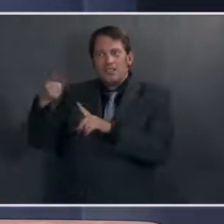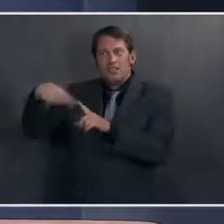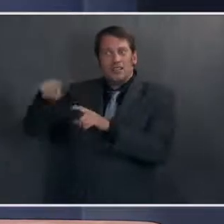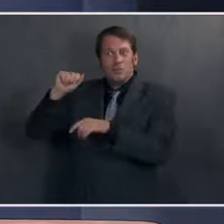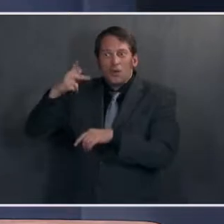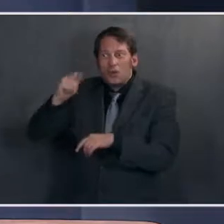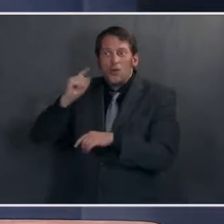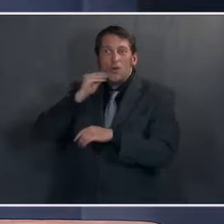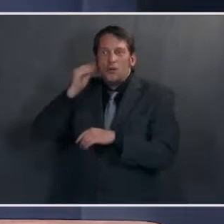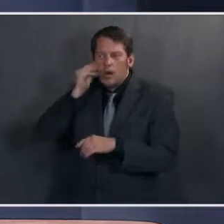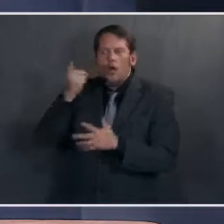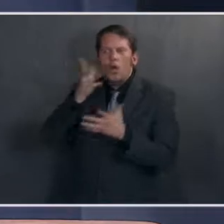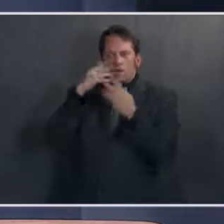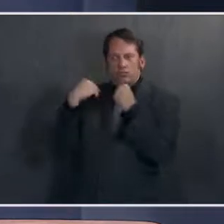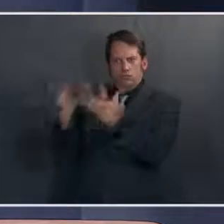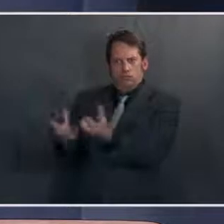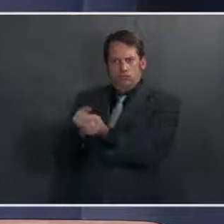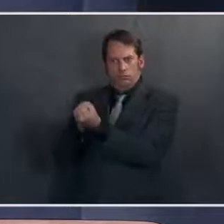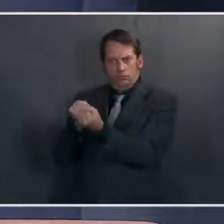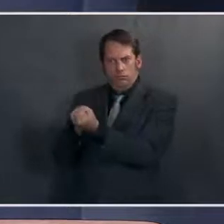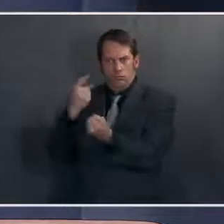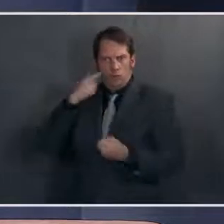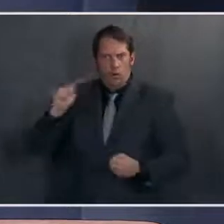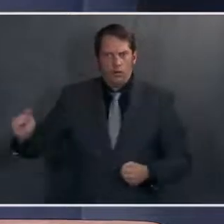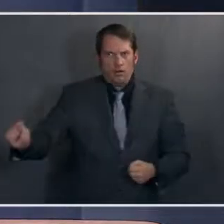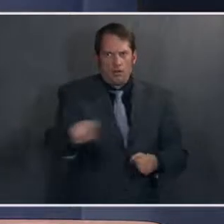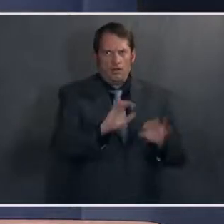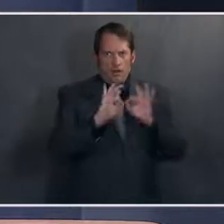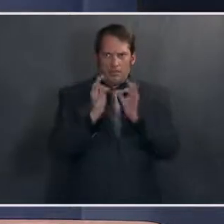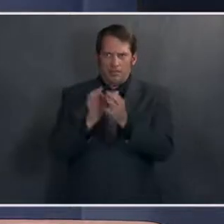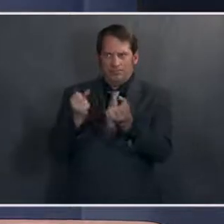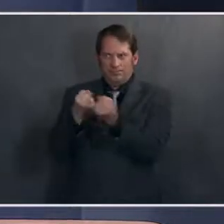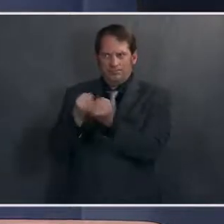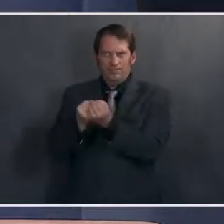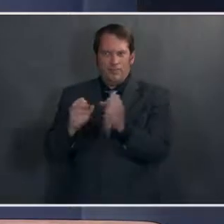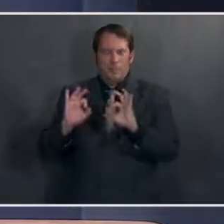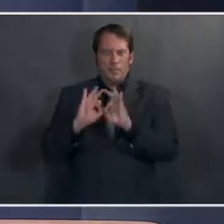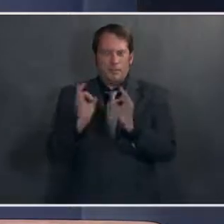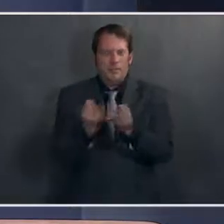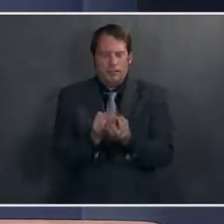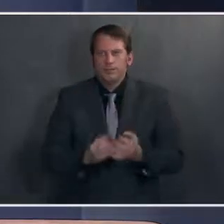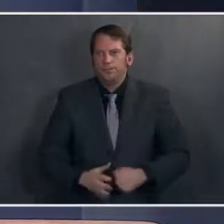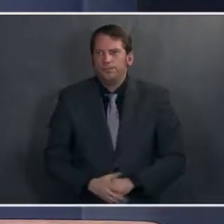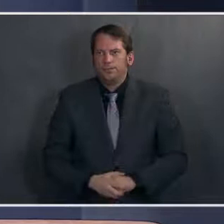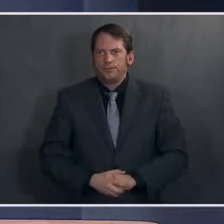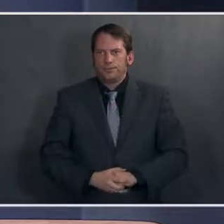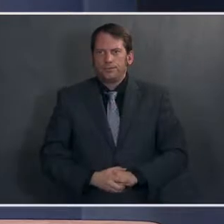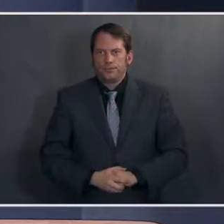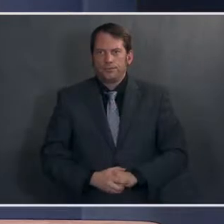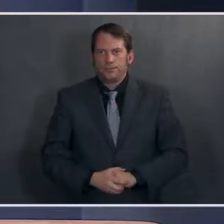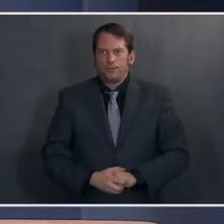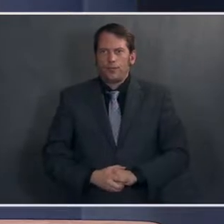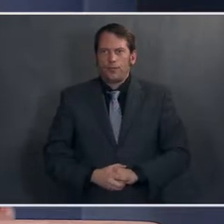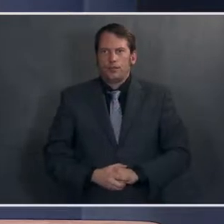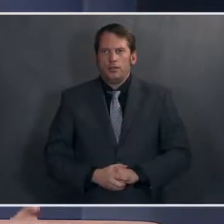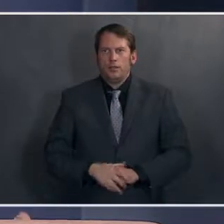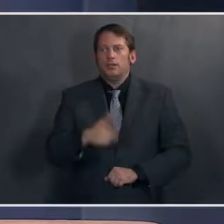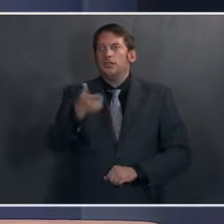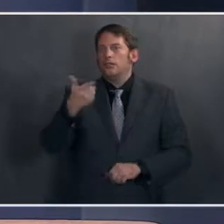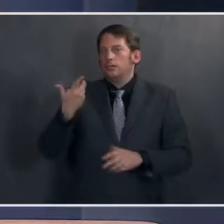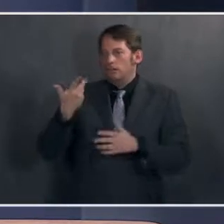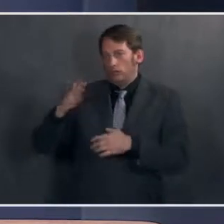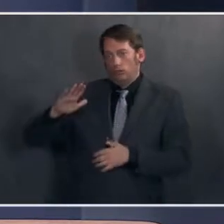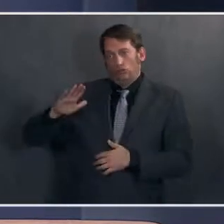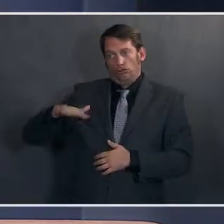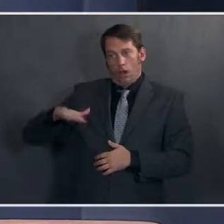families with children and essential workers through an emergency expansion of the child tax credit and the EITC. Their plan would deny relief to